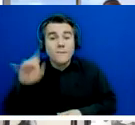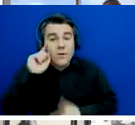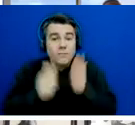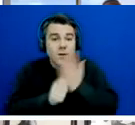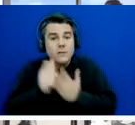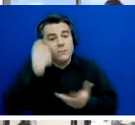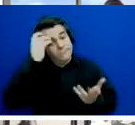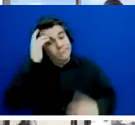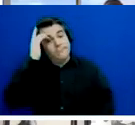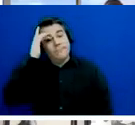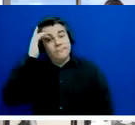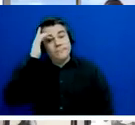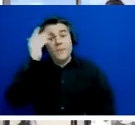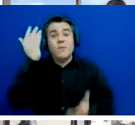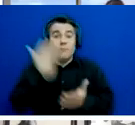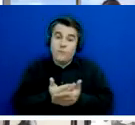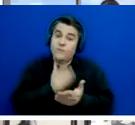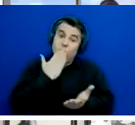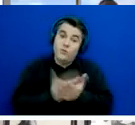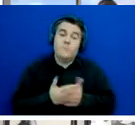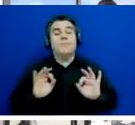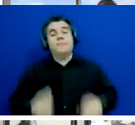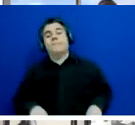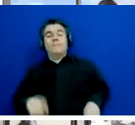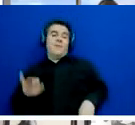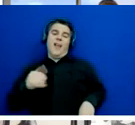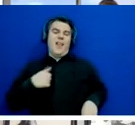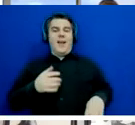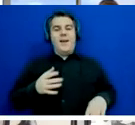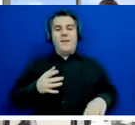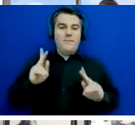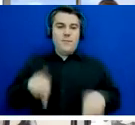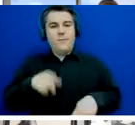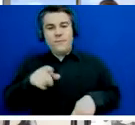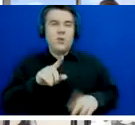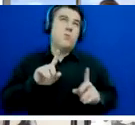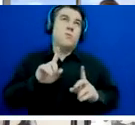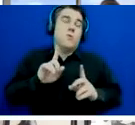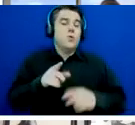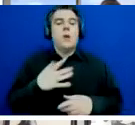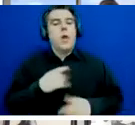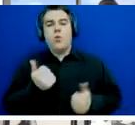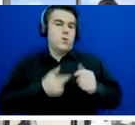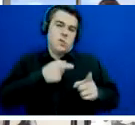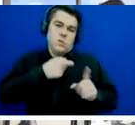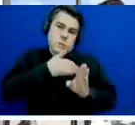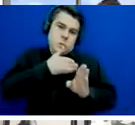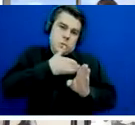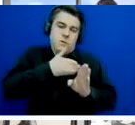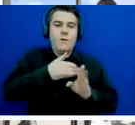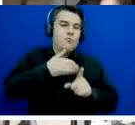So pretty decent deal. So Barry, I like to put people on the spot. What's your go-to product that you get for